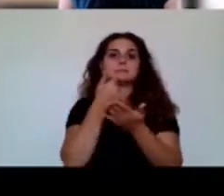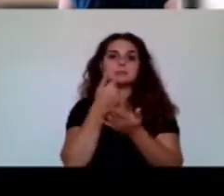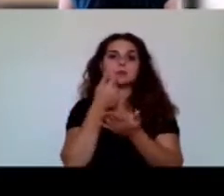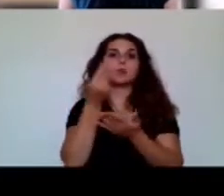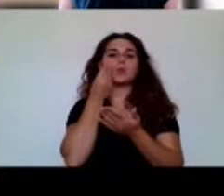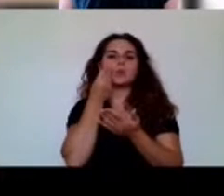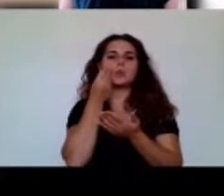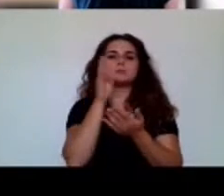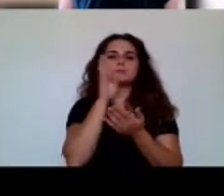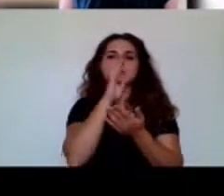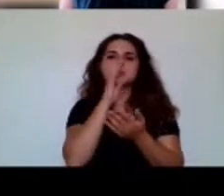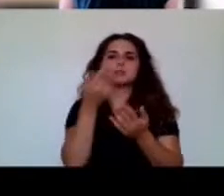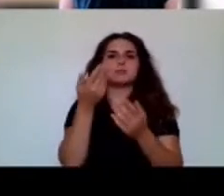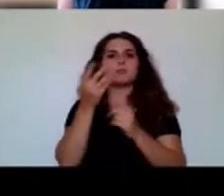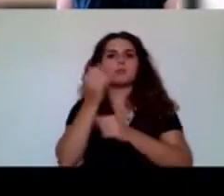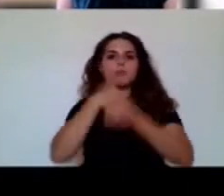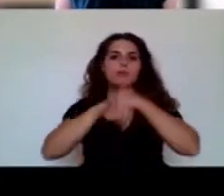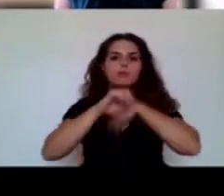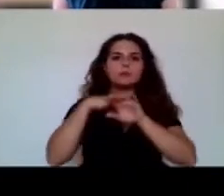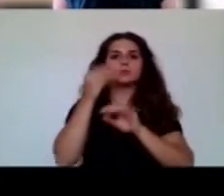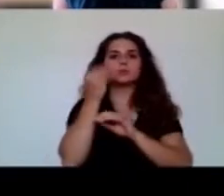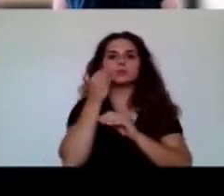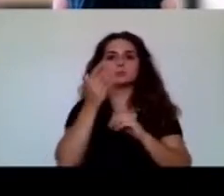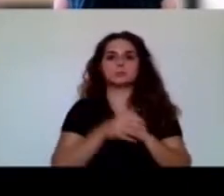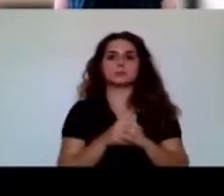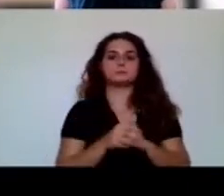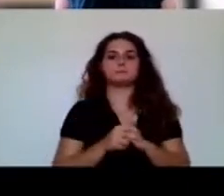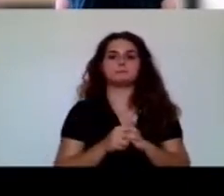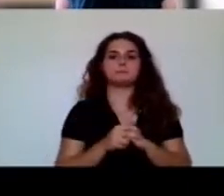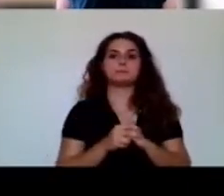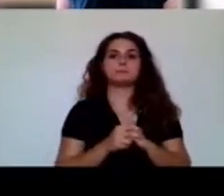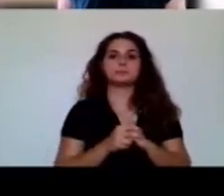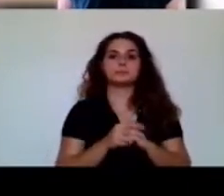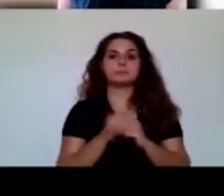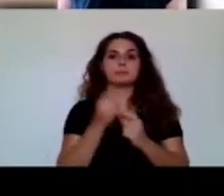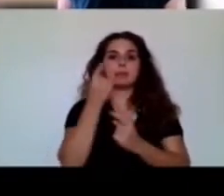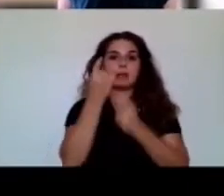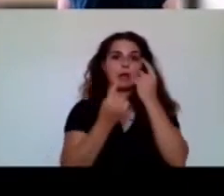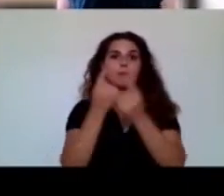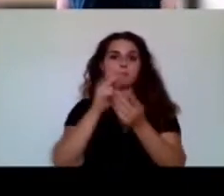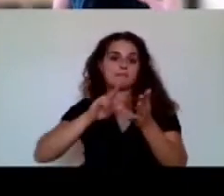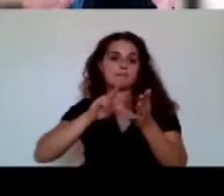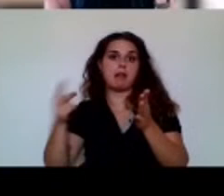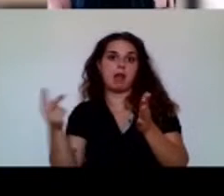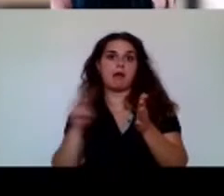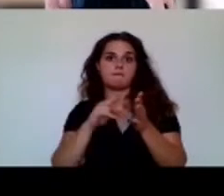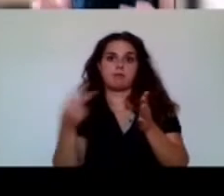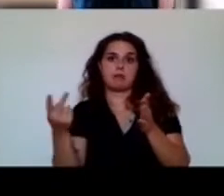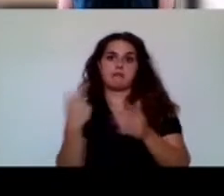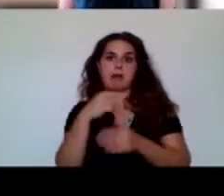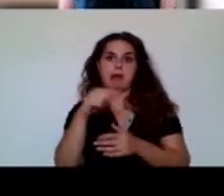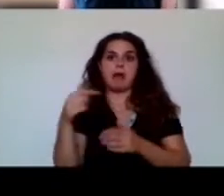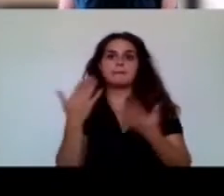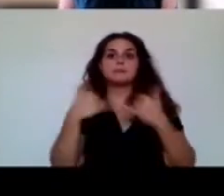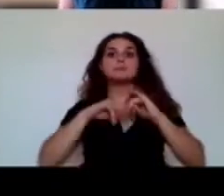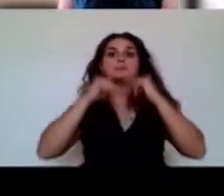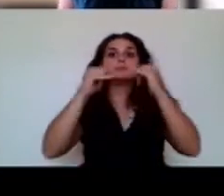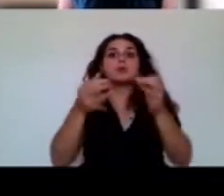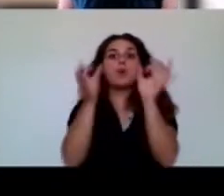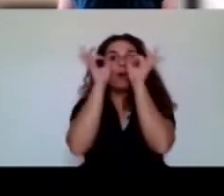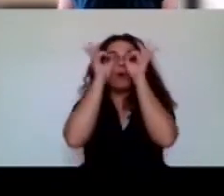there is in the movements that Bruno makes. And there's some variability, but now, of course, when we put the goggles on,